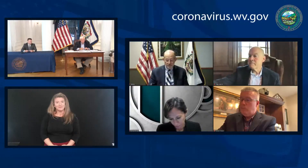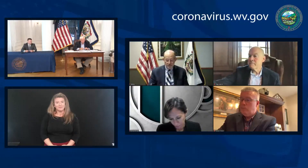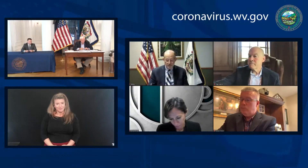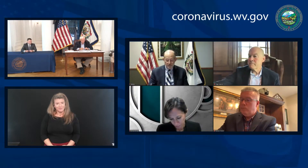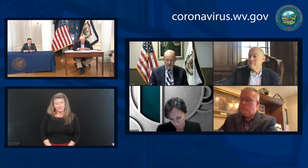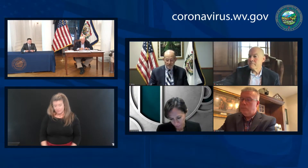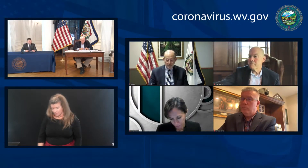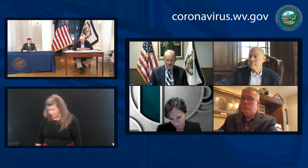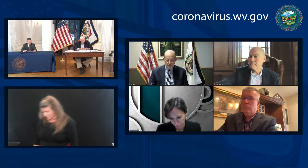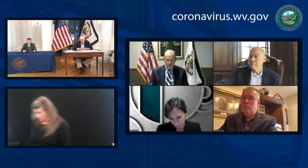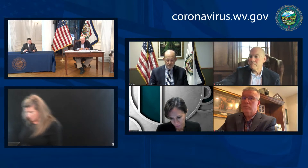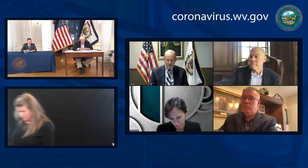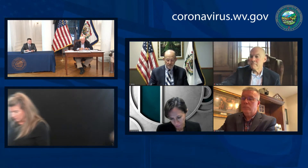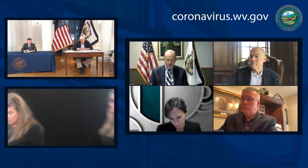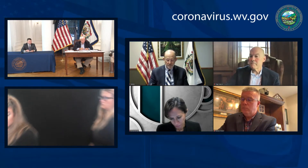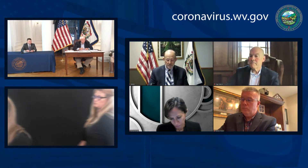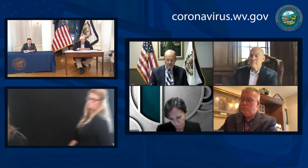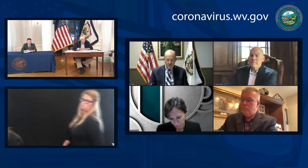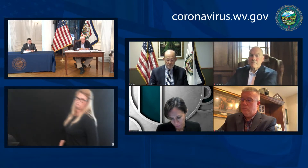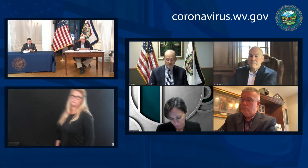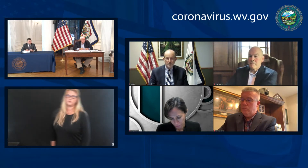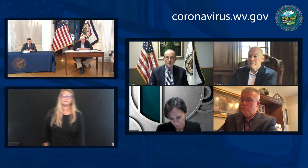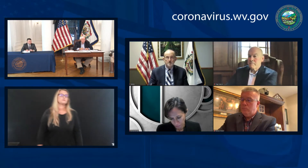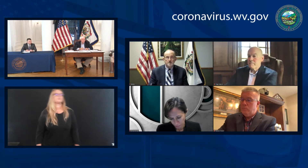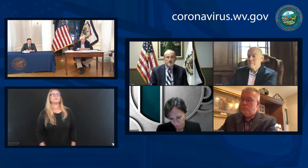All right, thank you, Brendan. Governor, I'll turn it back to you.